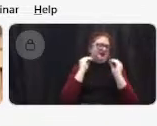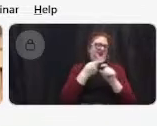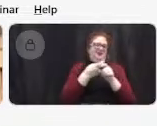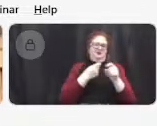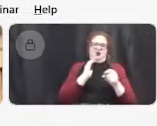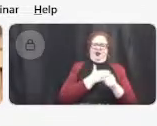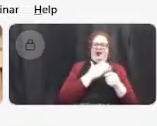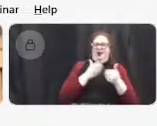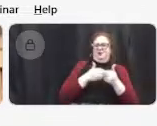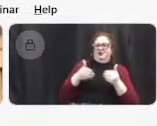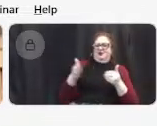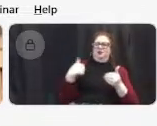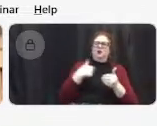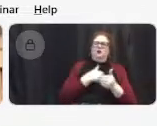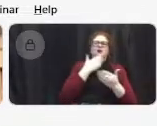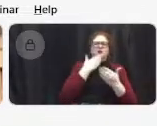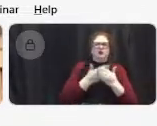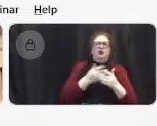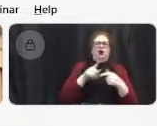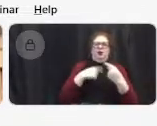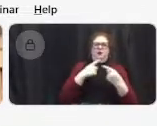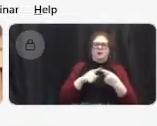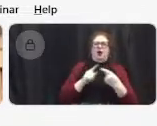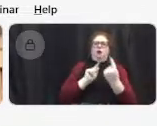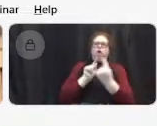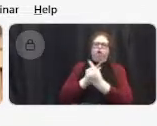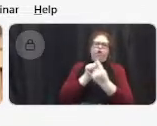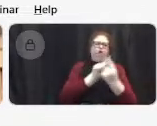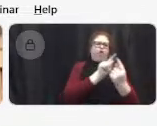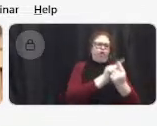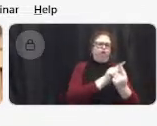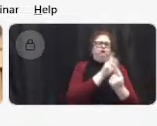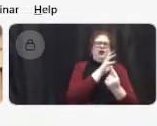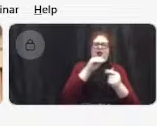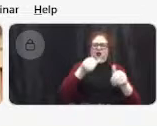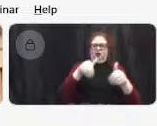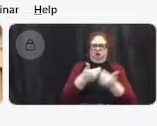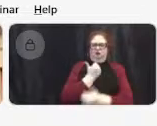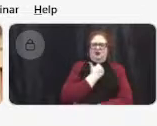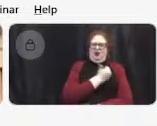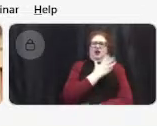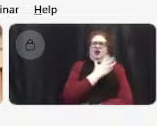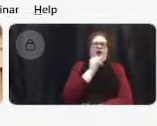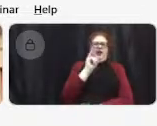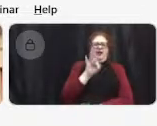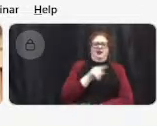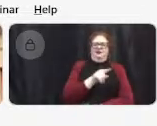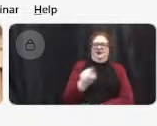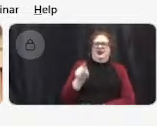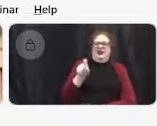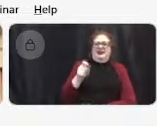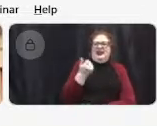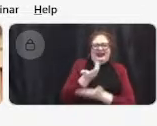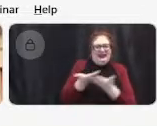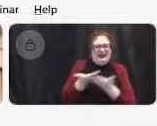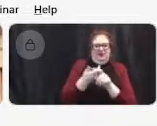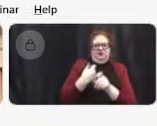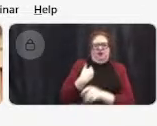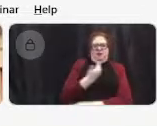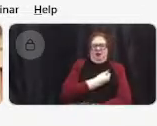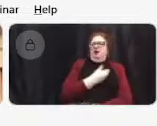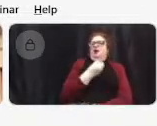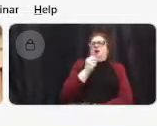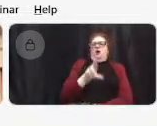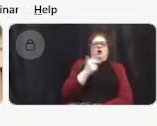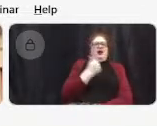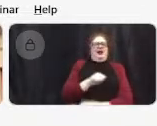very good about reaching out to our neighbors and introducing ourselves and making sure that if there's anything they need from us or any problems or anything,